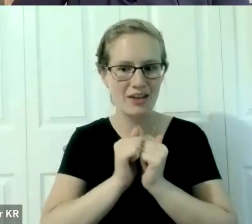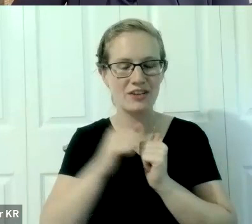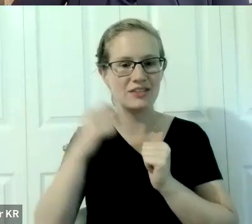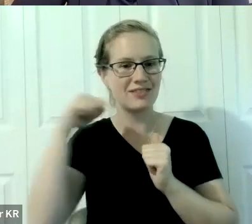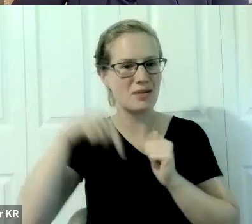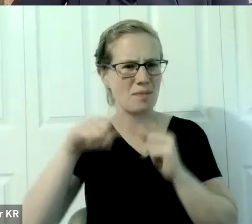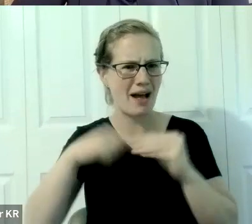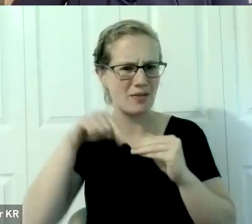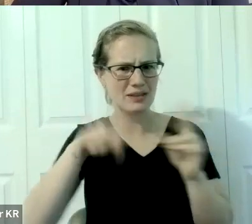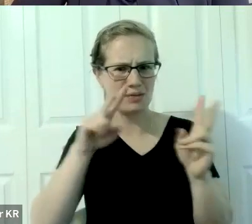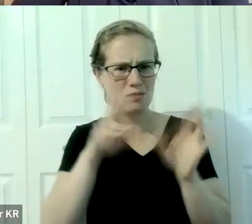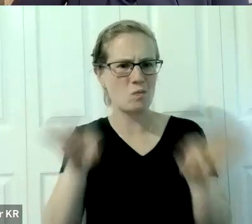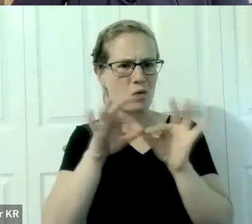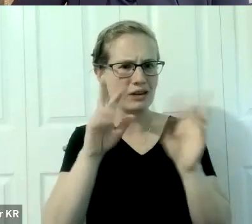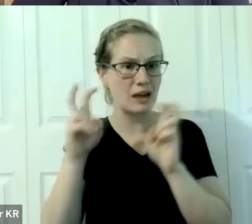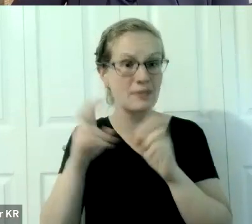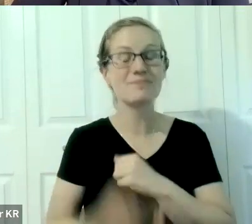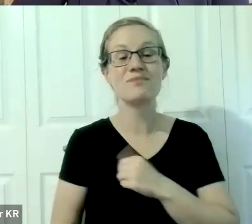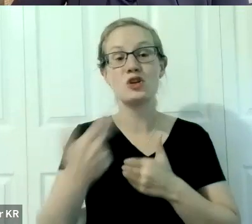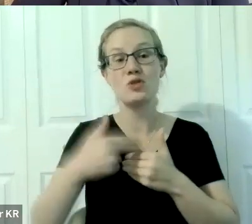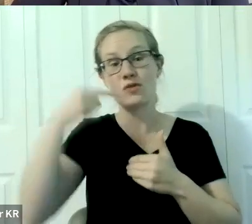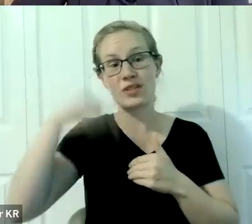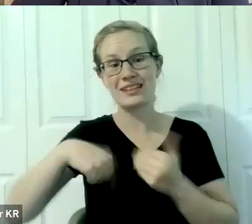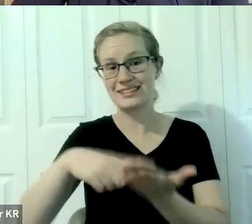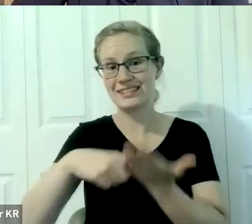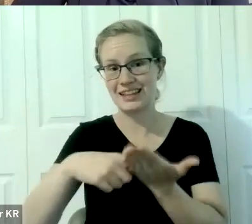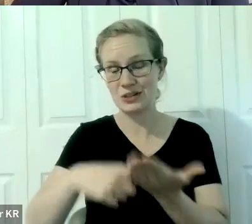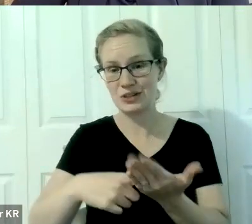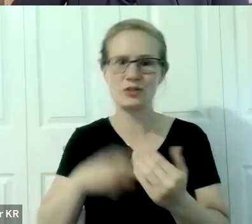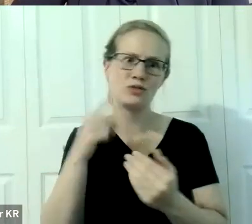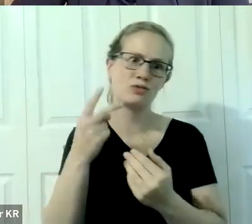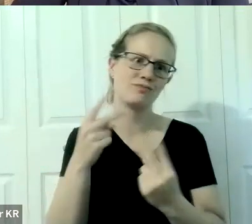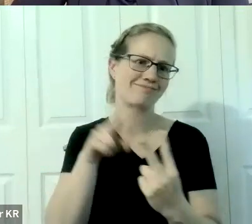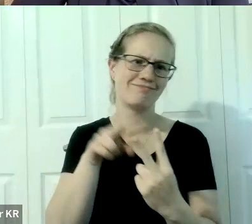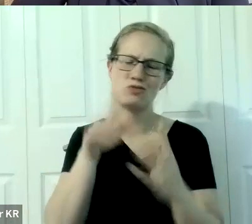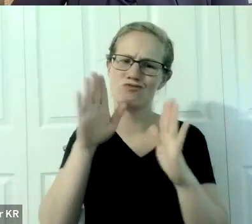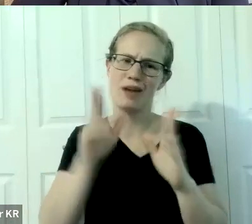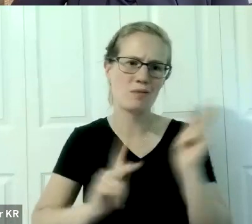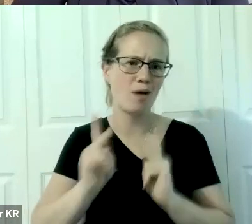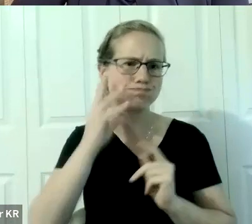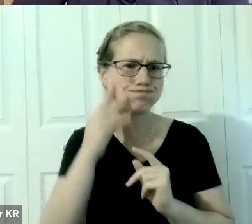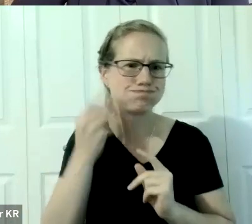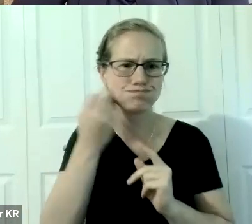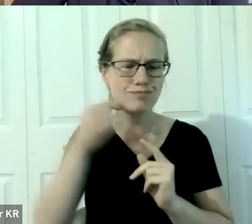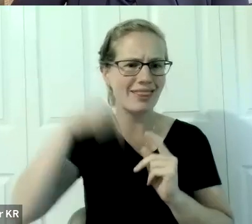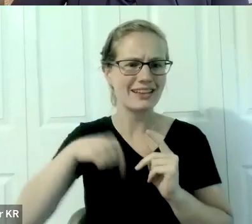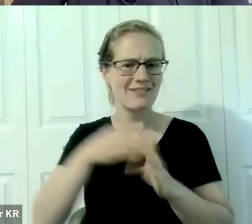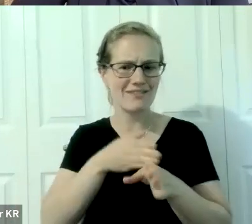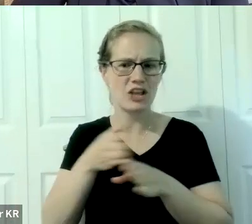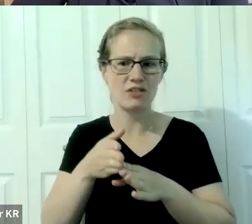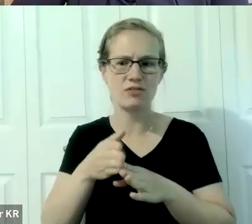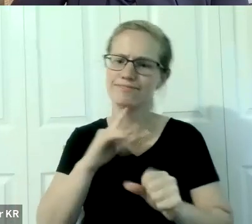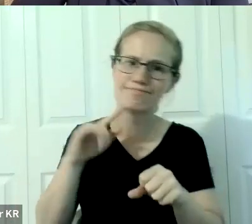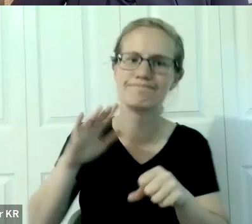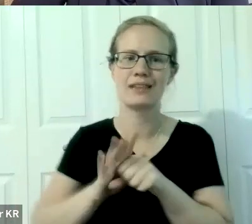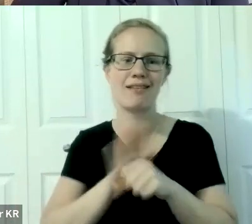important topic. Joining me today for this discussion are two very good people, very experienced people in this field, and very committed to